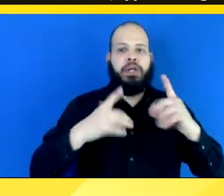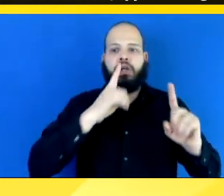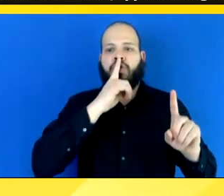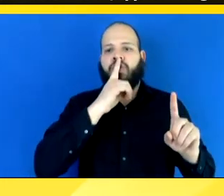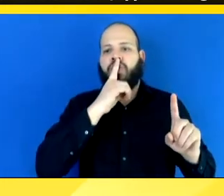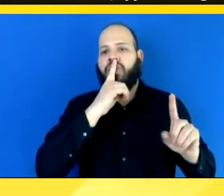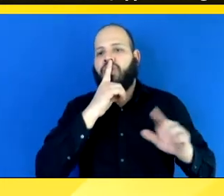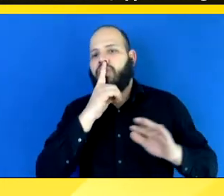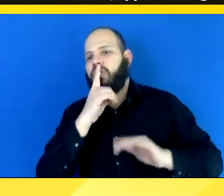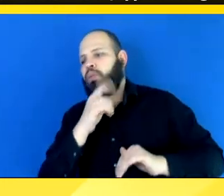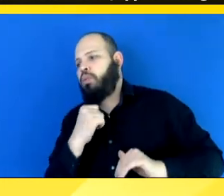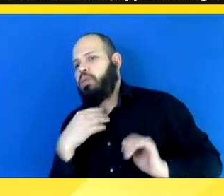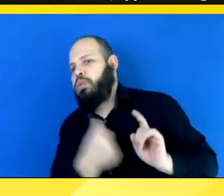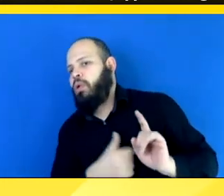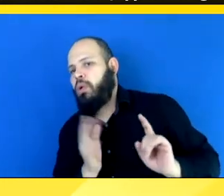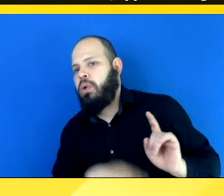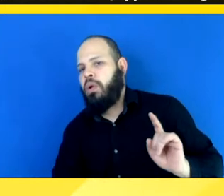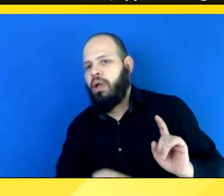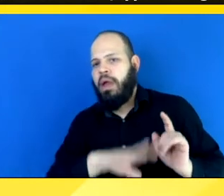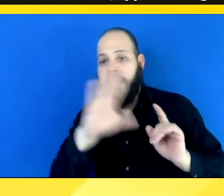union.